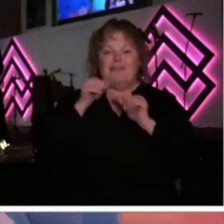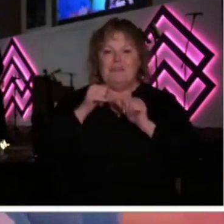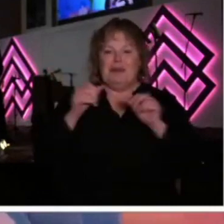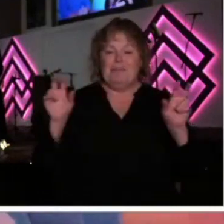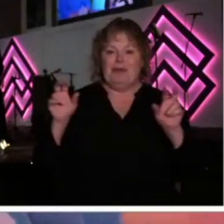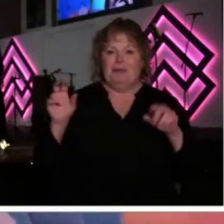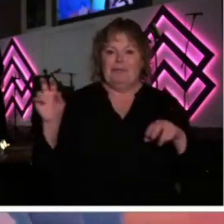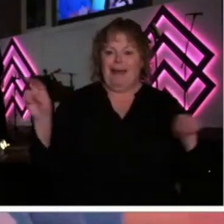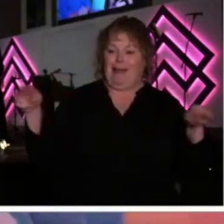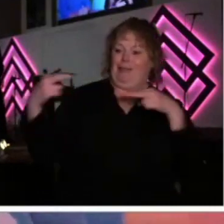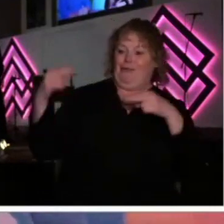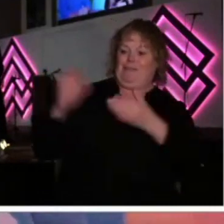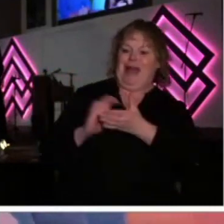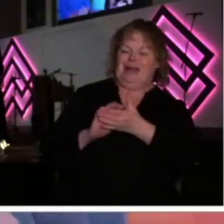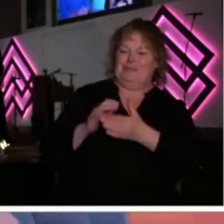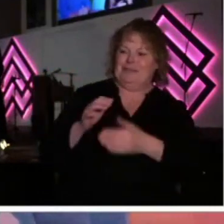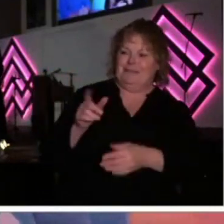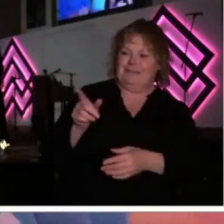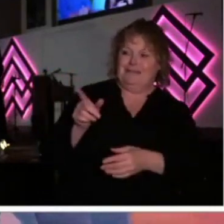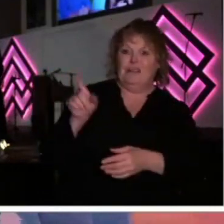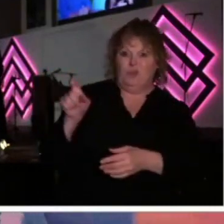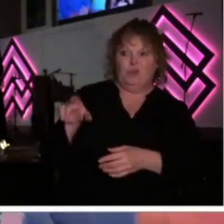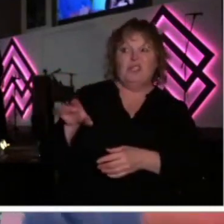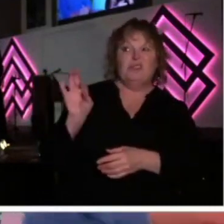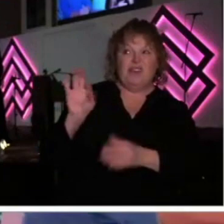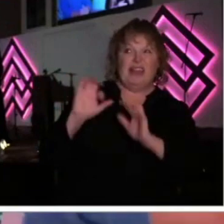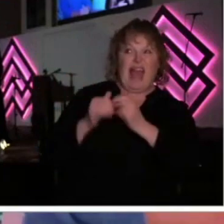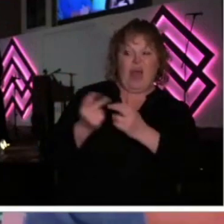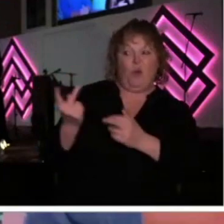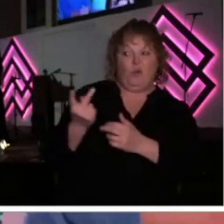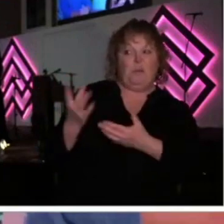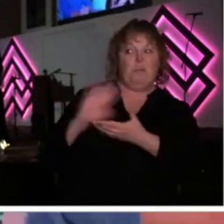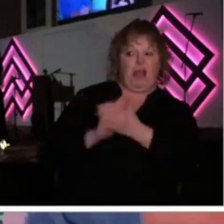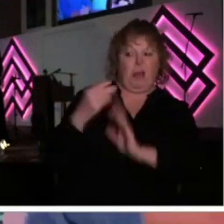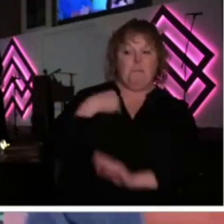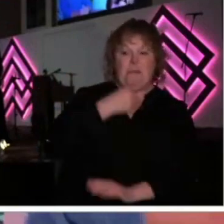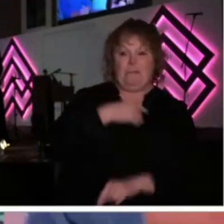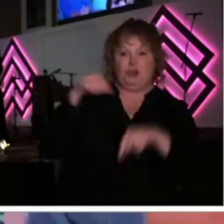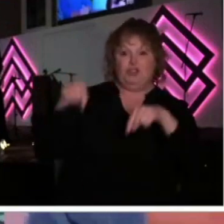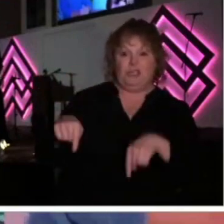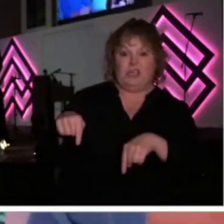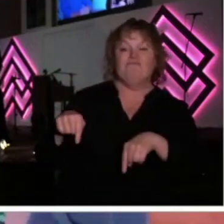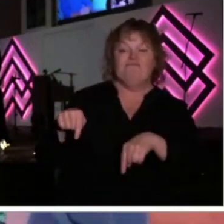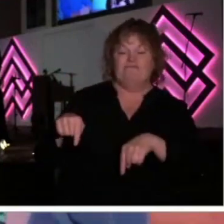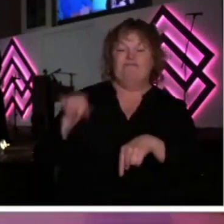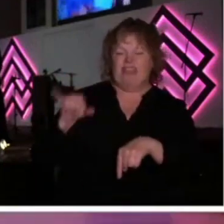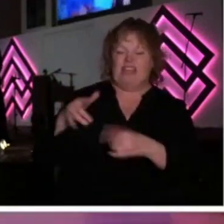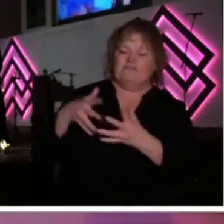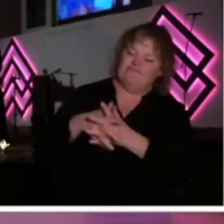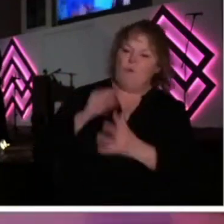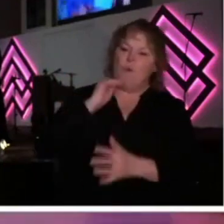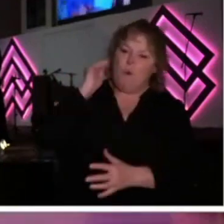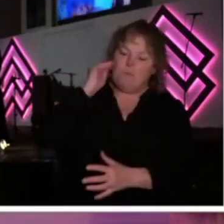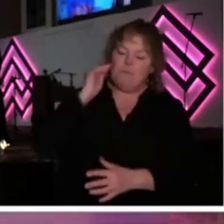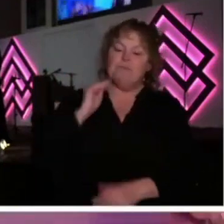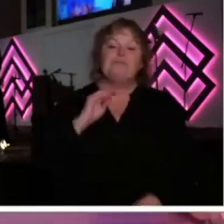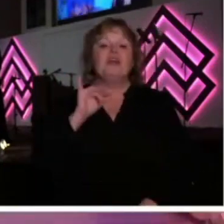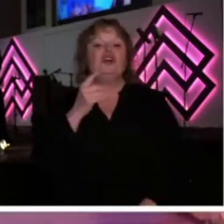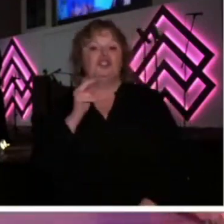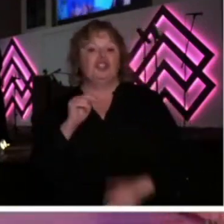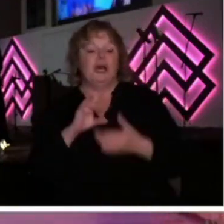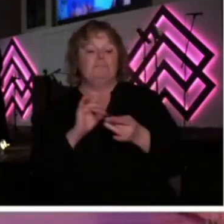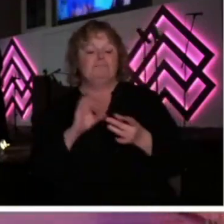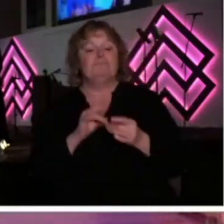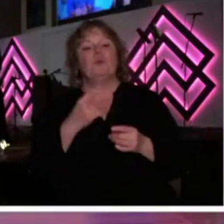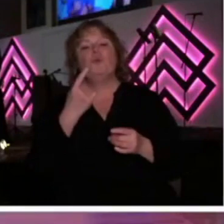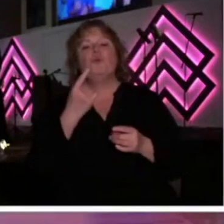and saying to him, "You need to find out how we can become members because this feels like it's our home." One of the main reasons why we kept coming